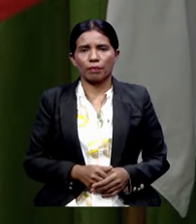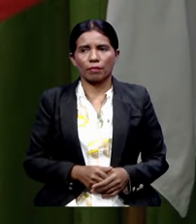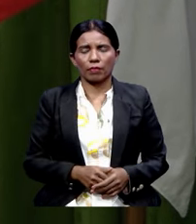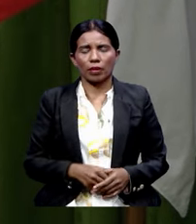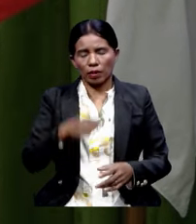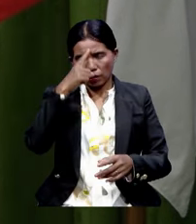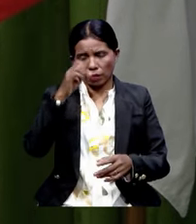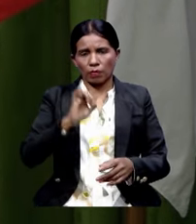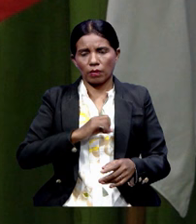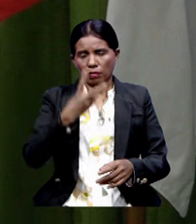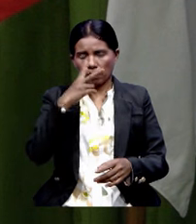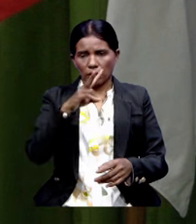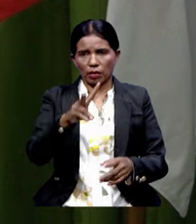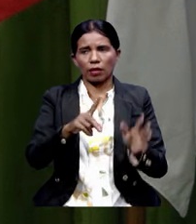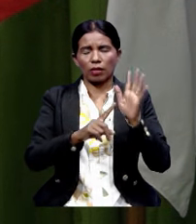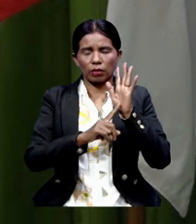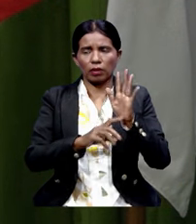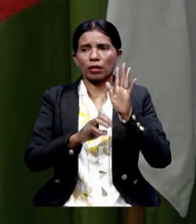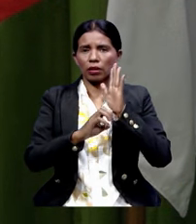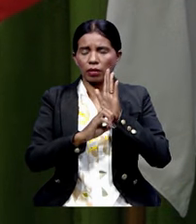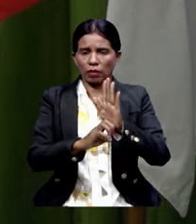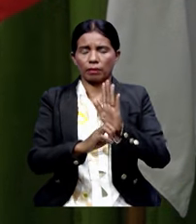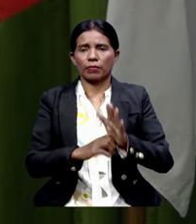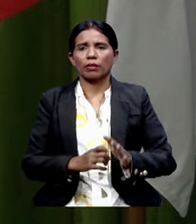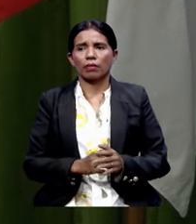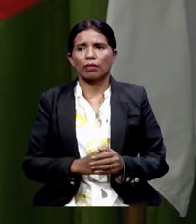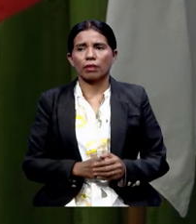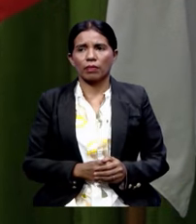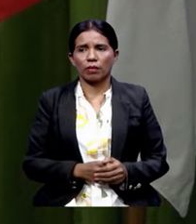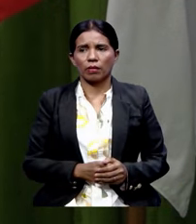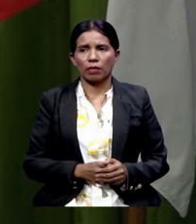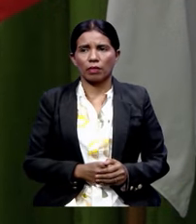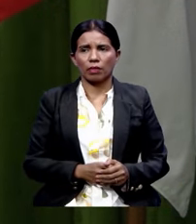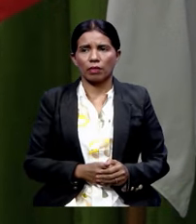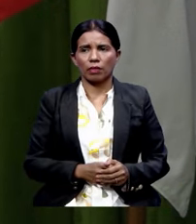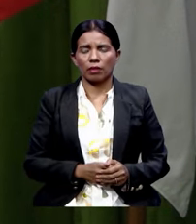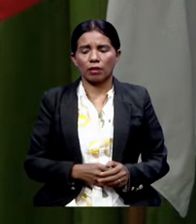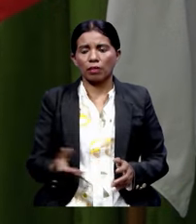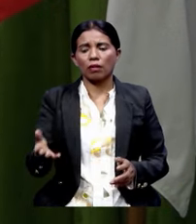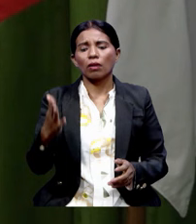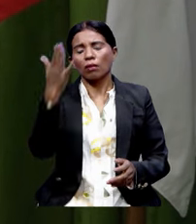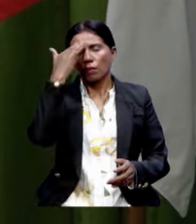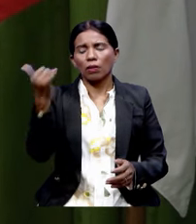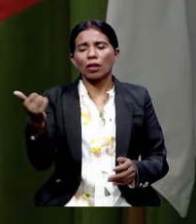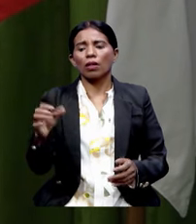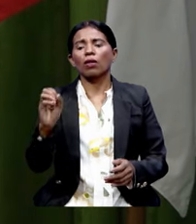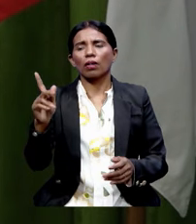Because I saw in some places, you, what?